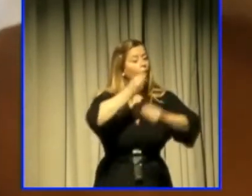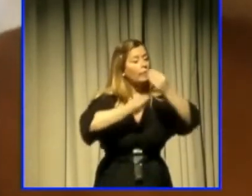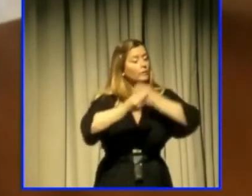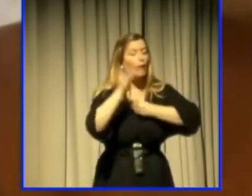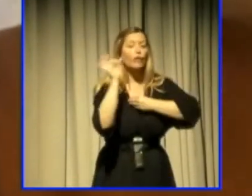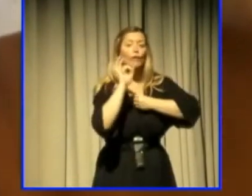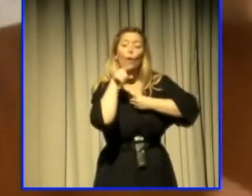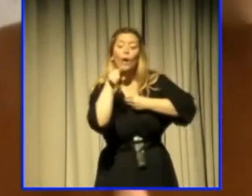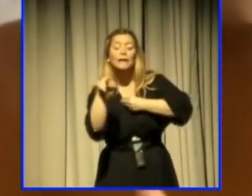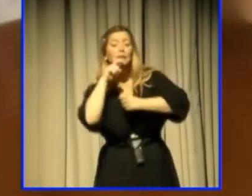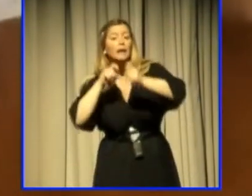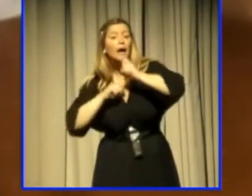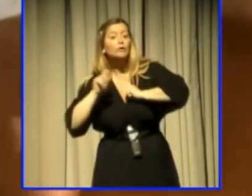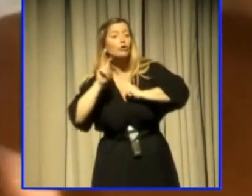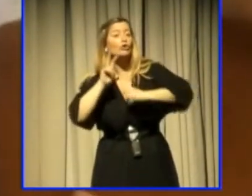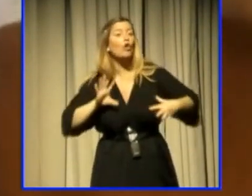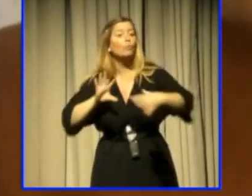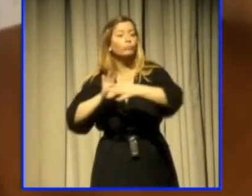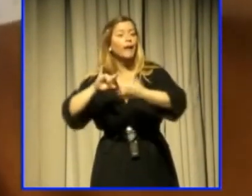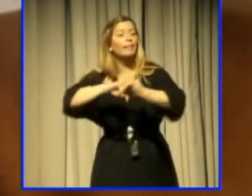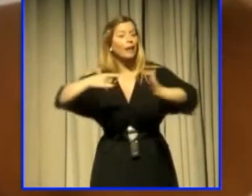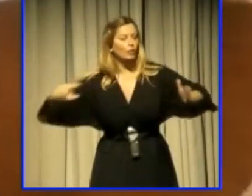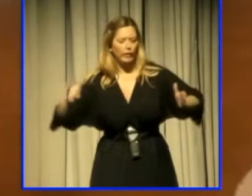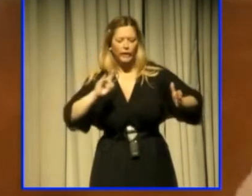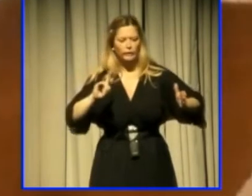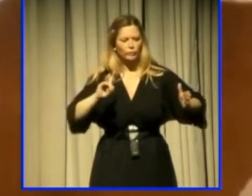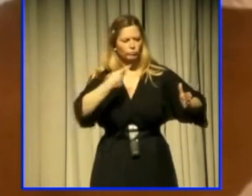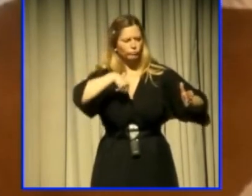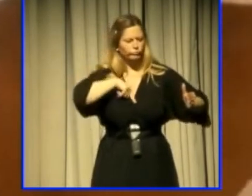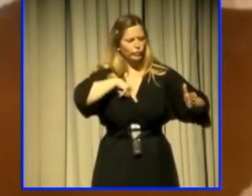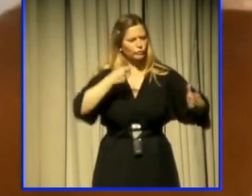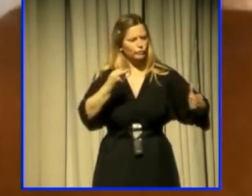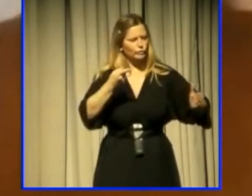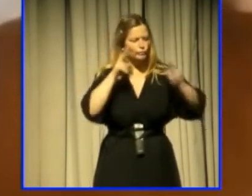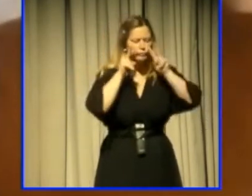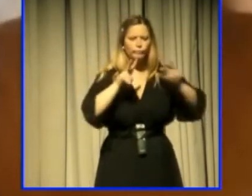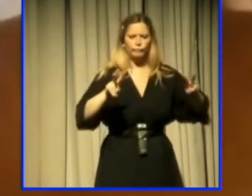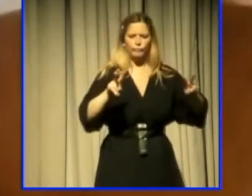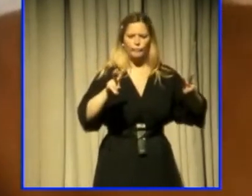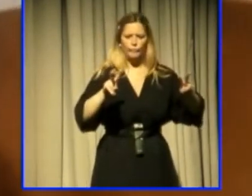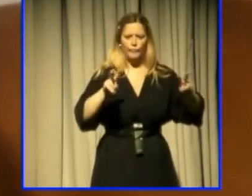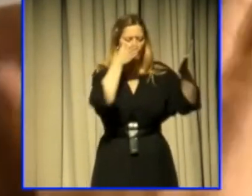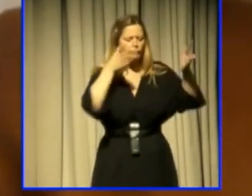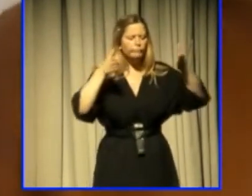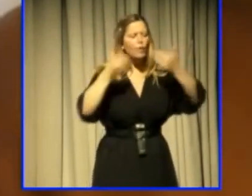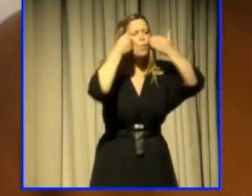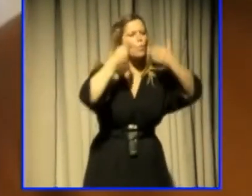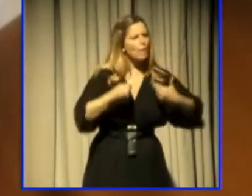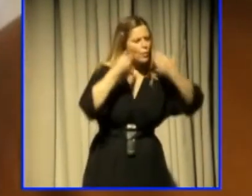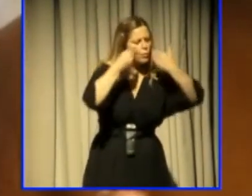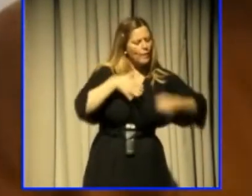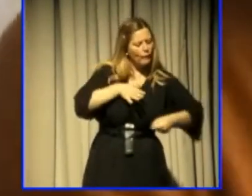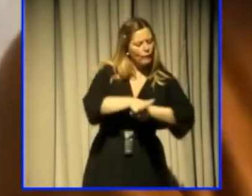to do is we're going to look at it from a human-centered way. So for each sign, we are going to think like, why